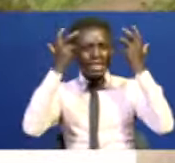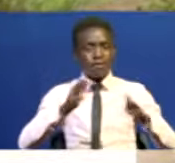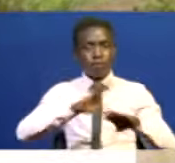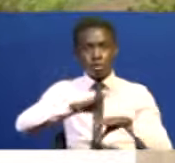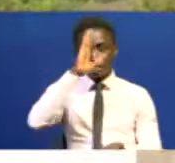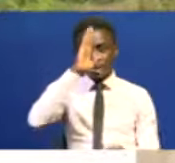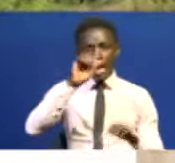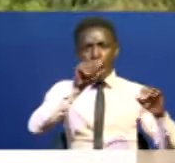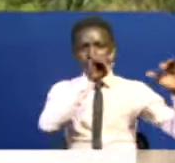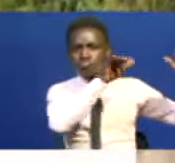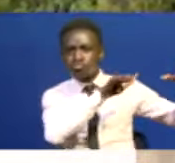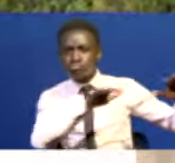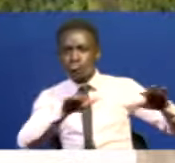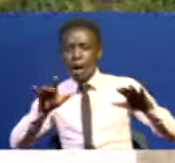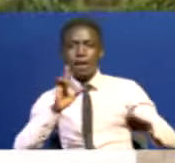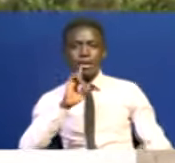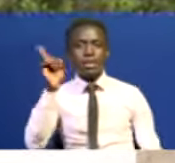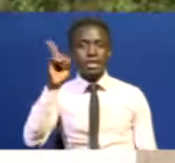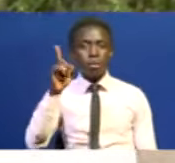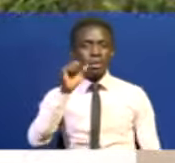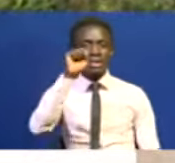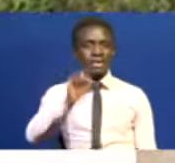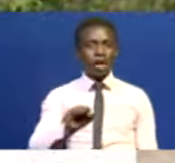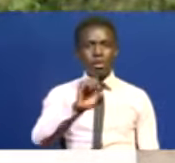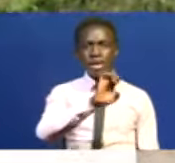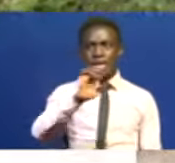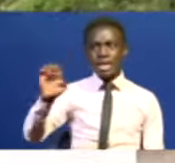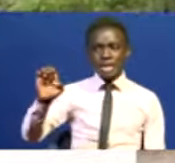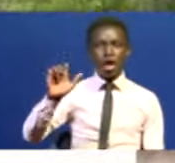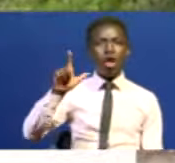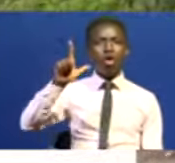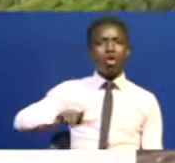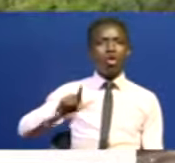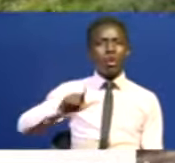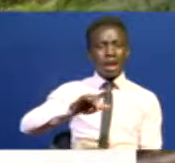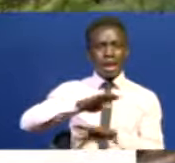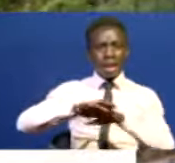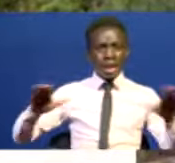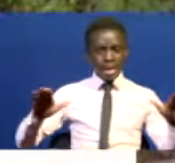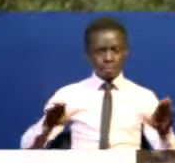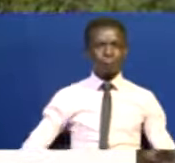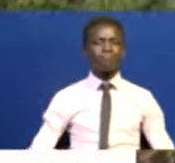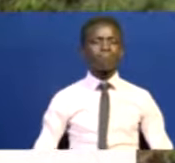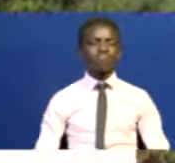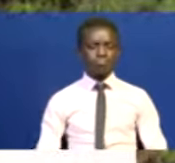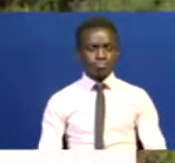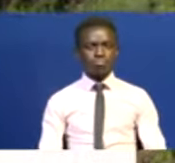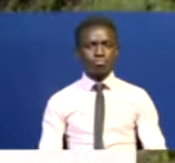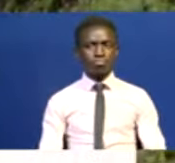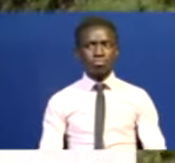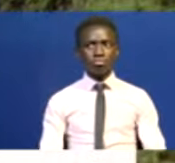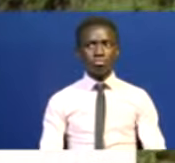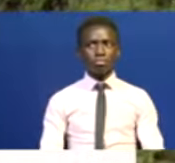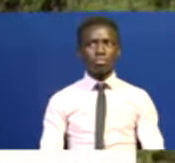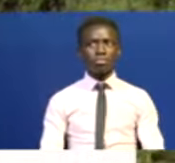Nairobi, the southeastern lowlands and the western sector. Jacqueline Masharia for Easy Friday.